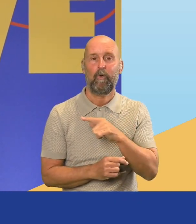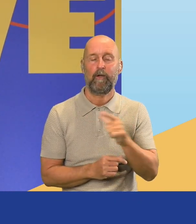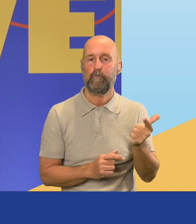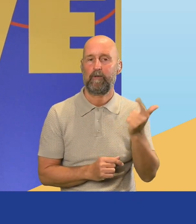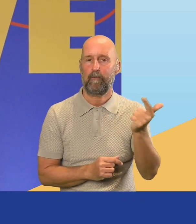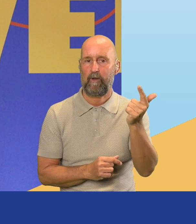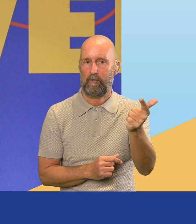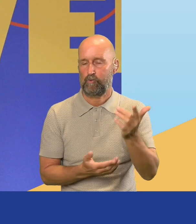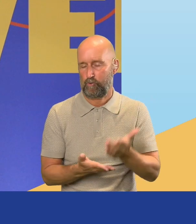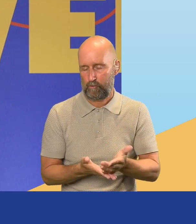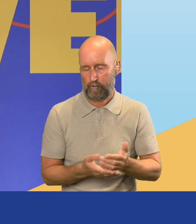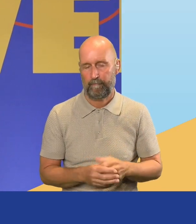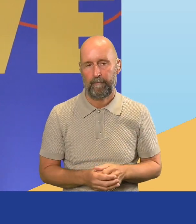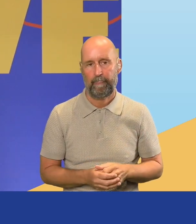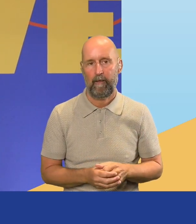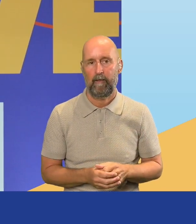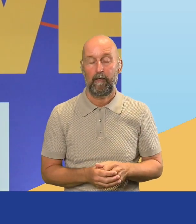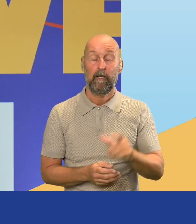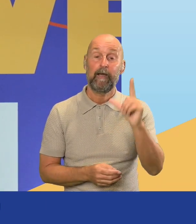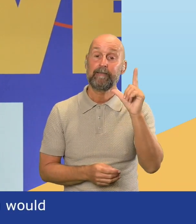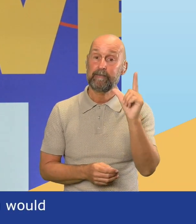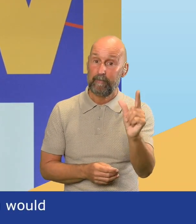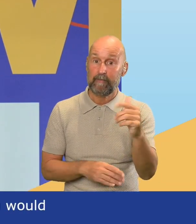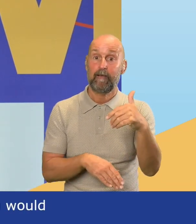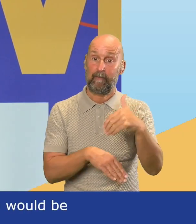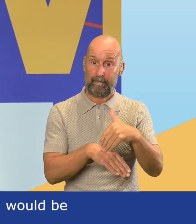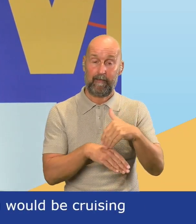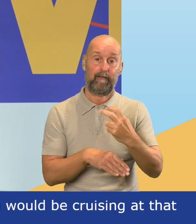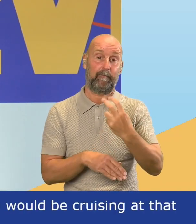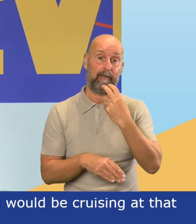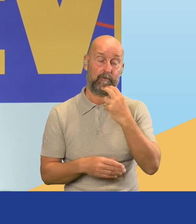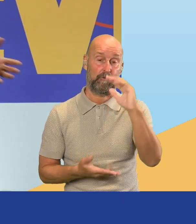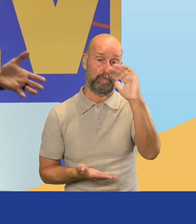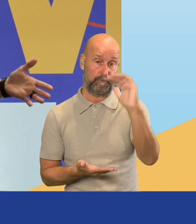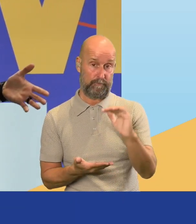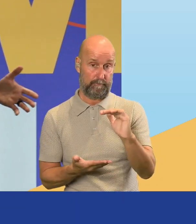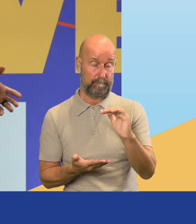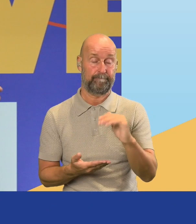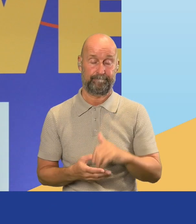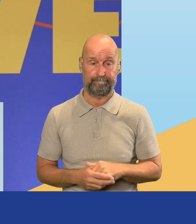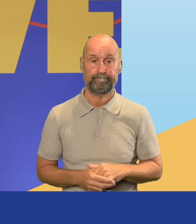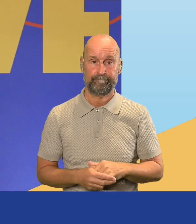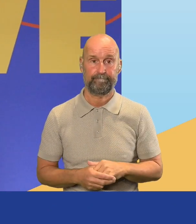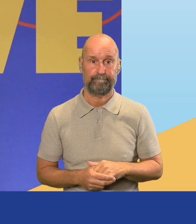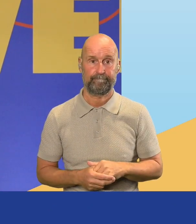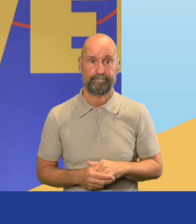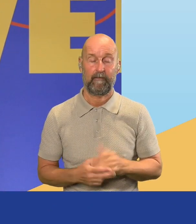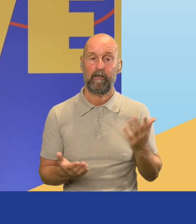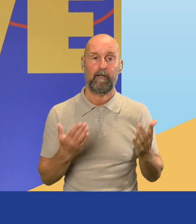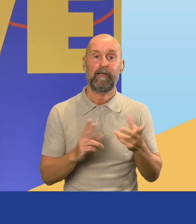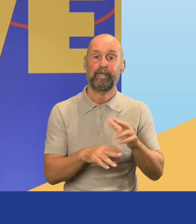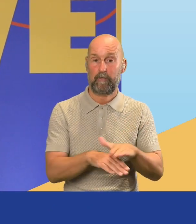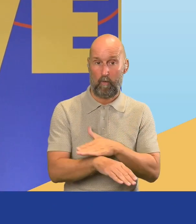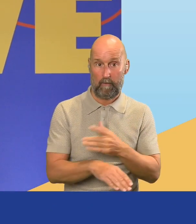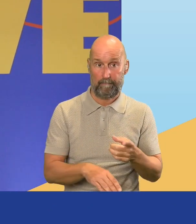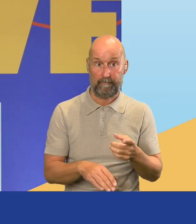in reality. But speed does give a higher reduction of energy, or I guess of energy use, versus slower speed. So it's